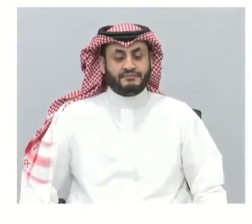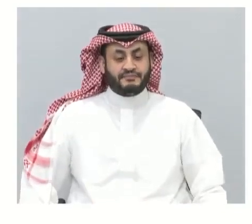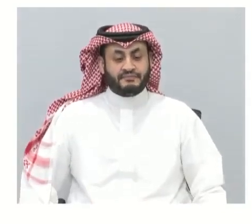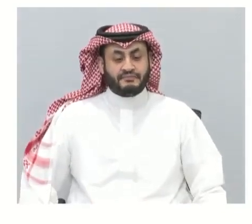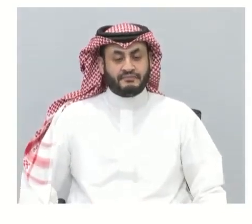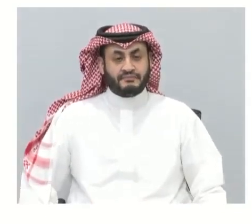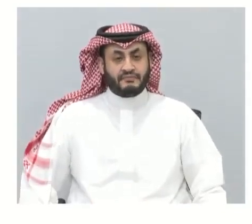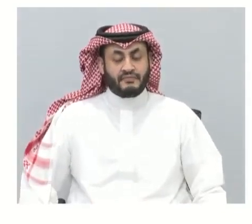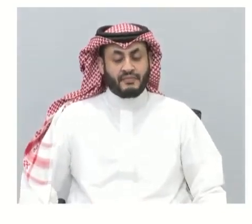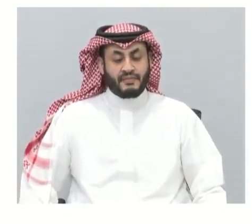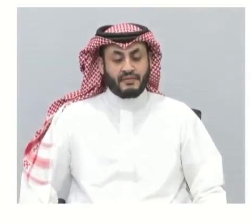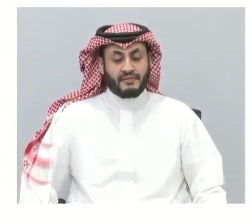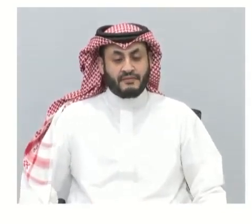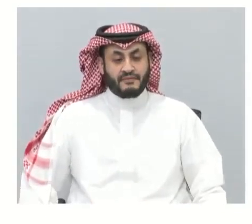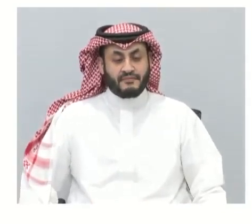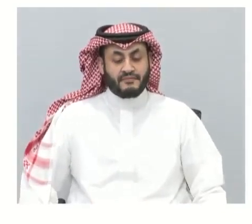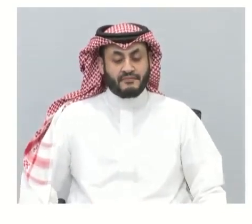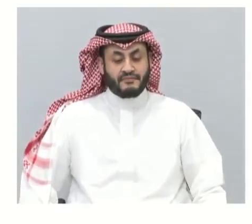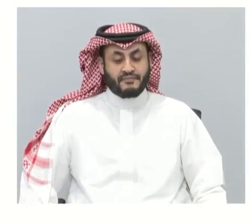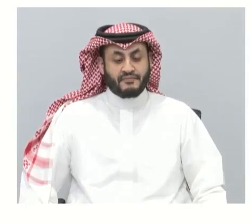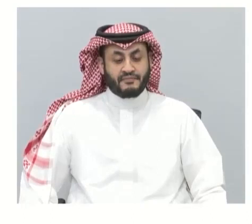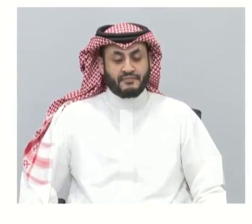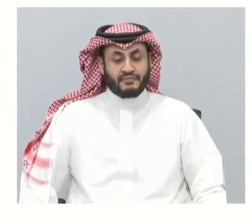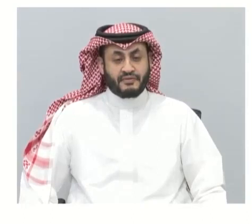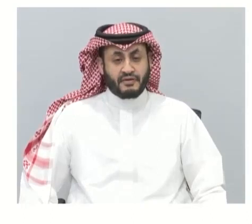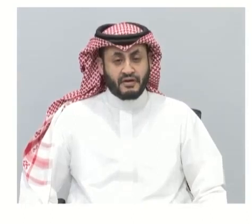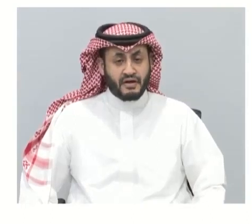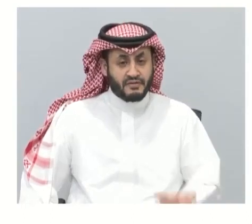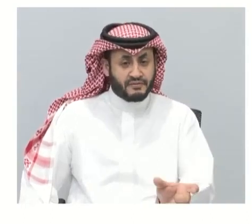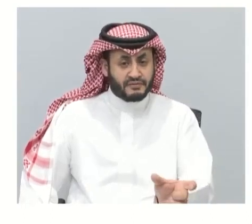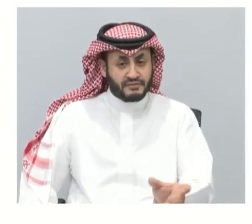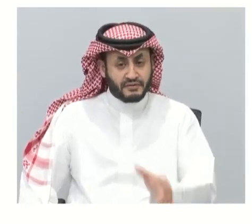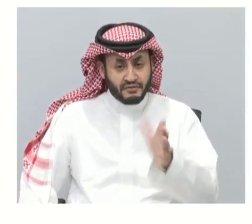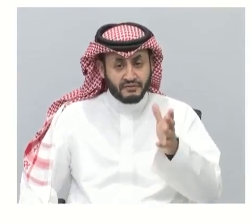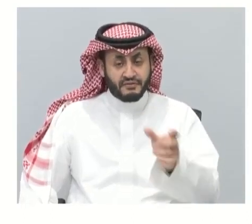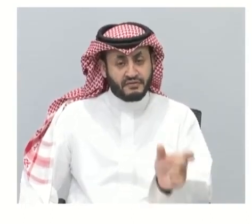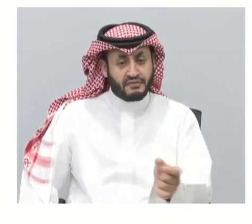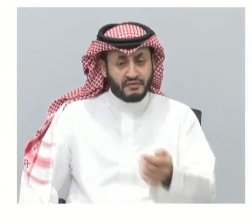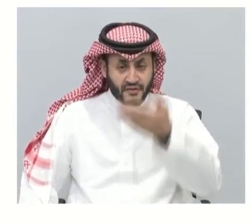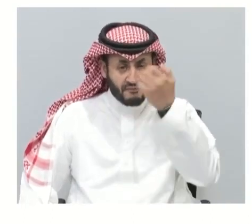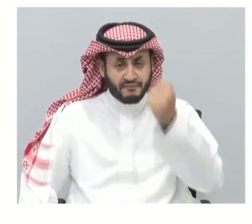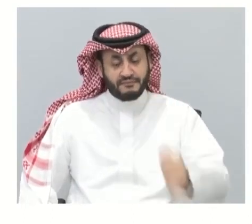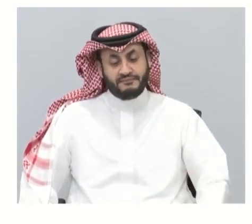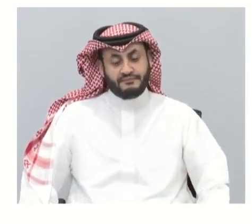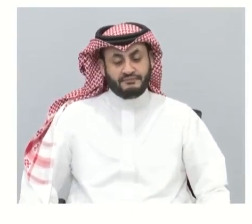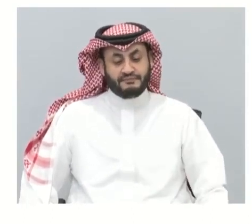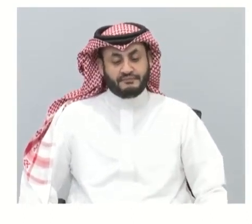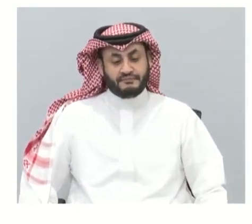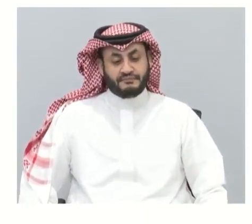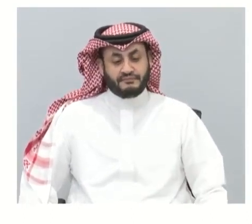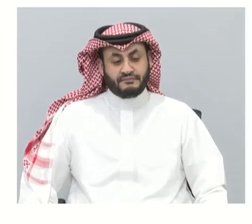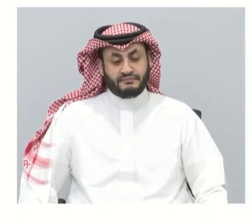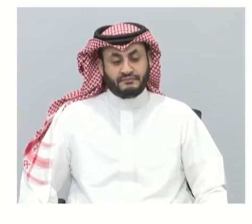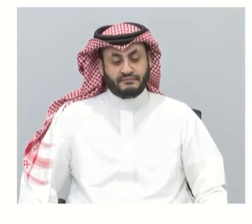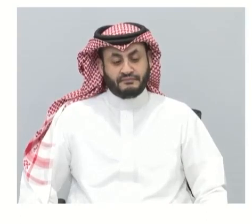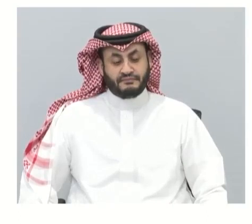the literacy rate there is the highest in Central America. Literacy, everyone knows to read and